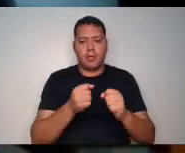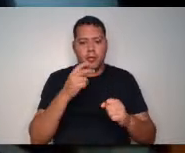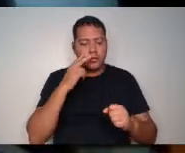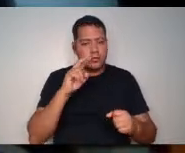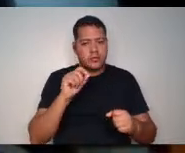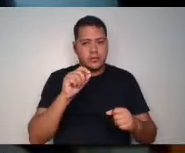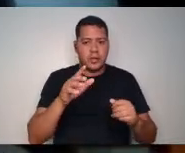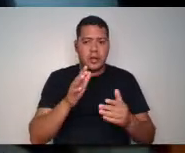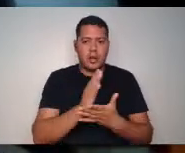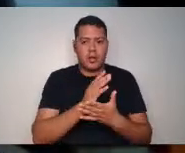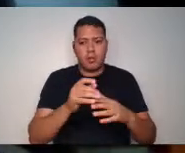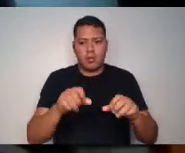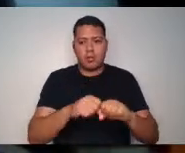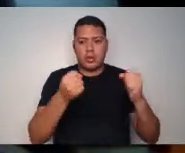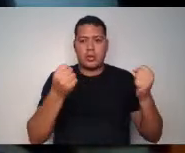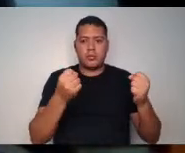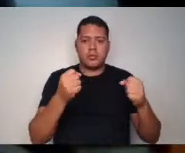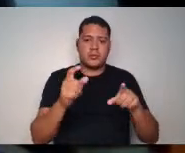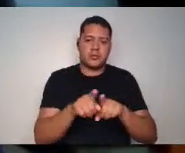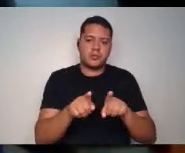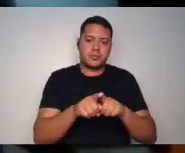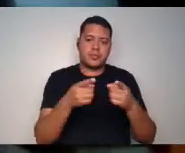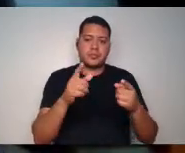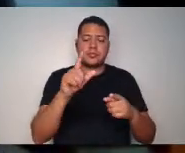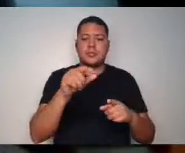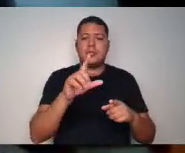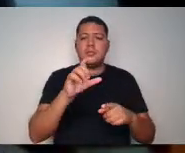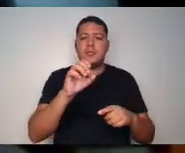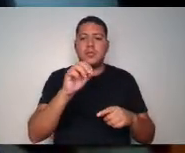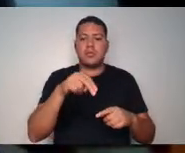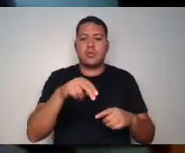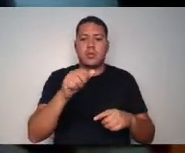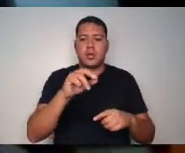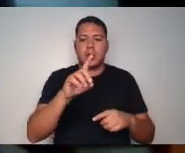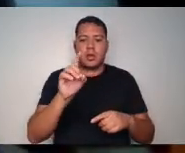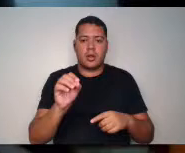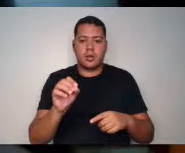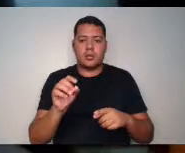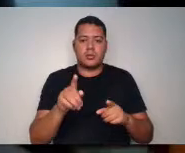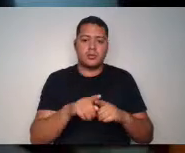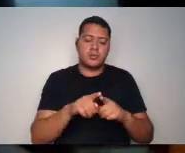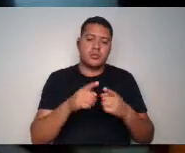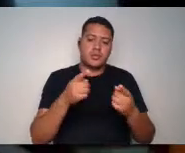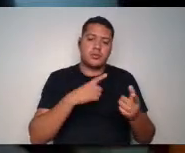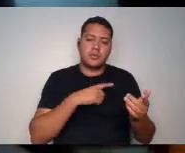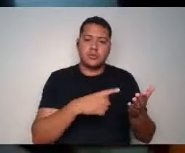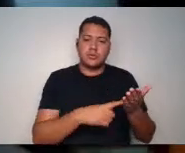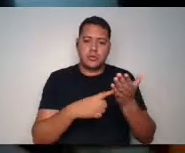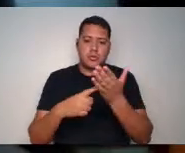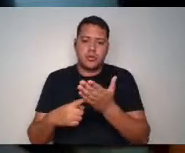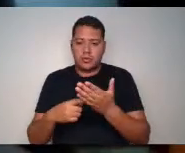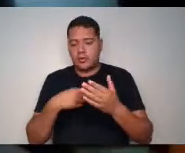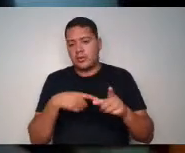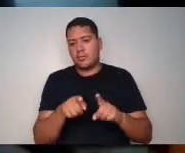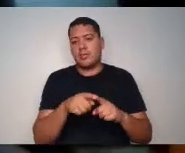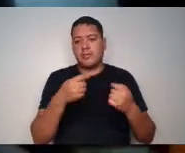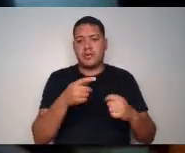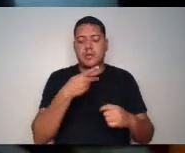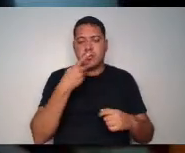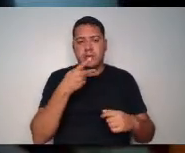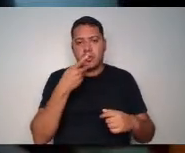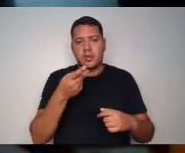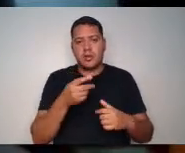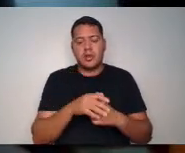Let me break a little bit the protocol, and I'd like to greet Dr.